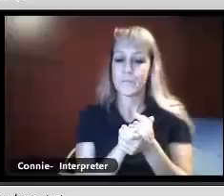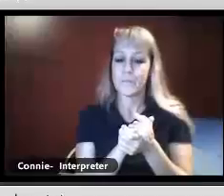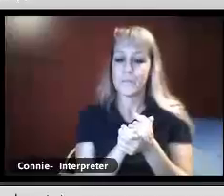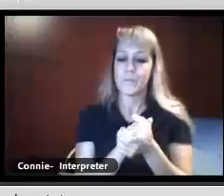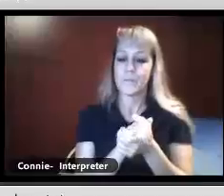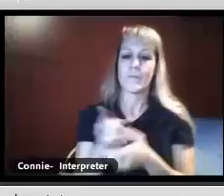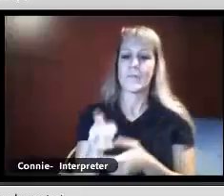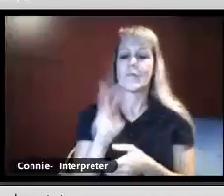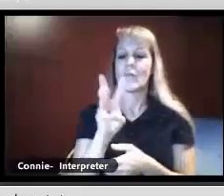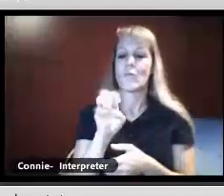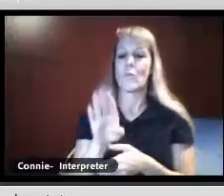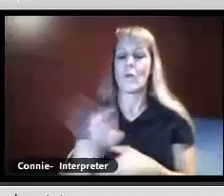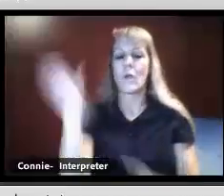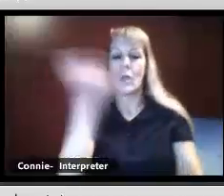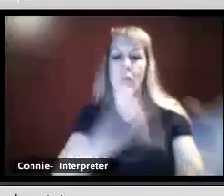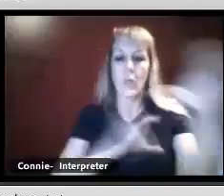web,